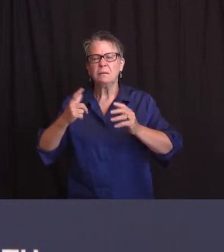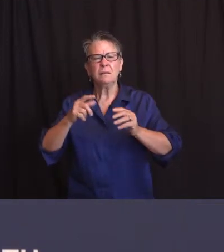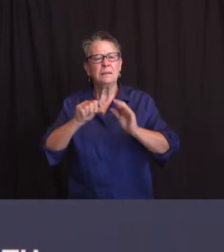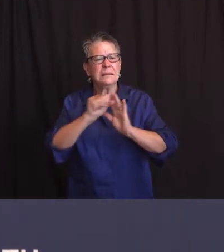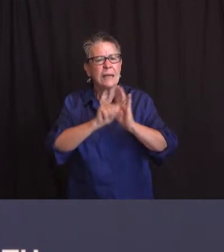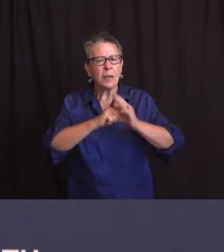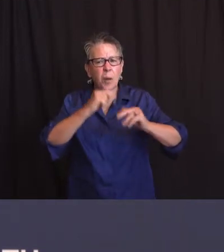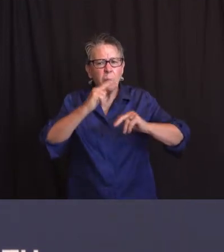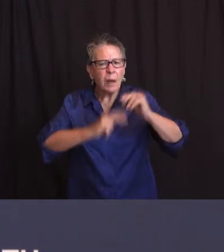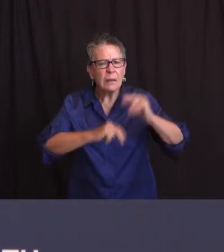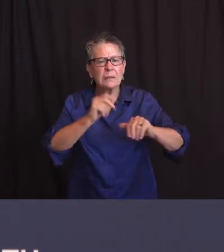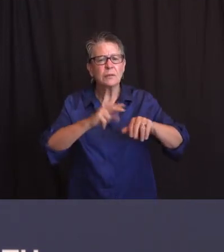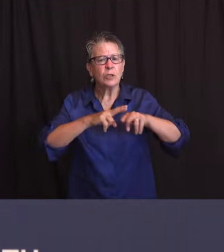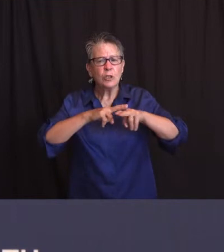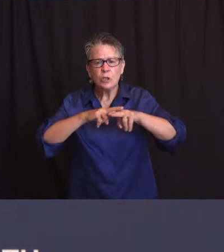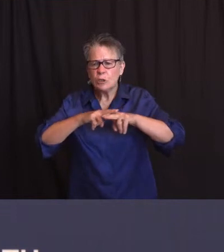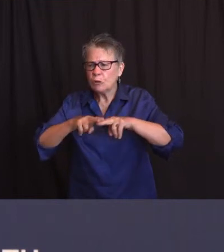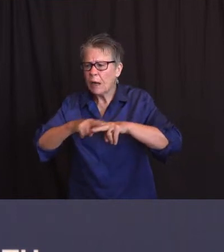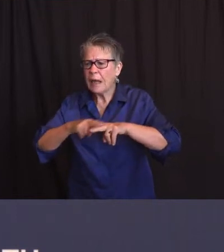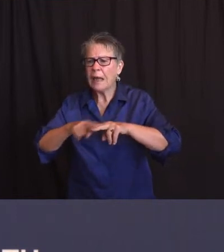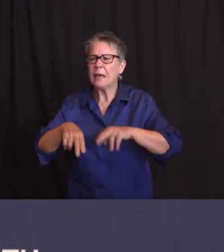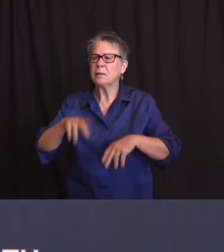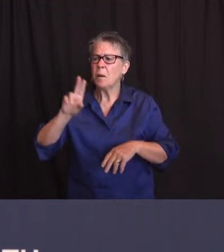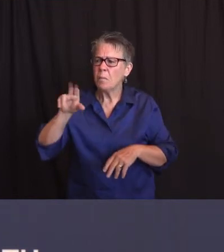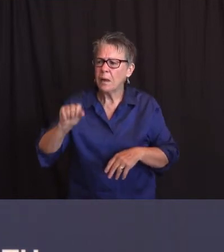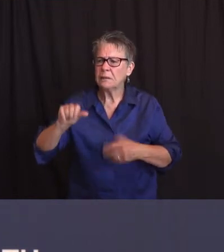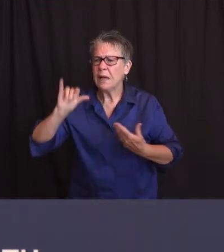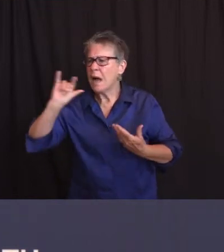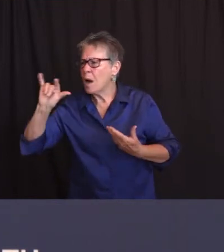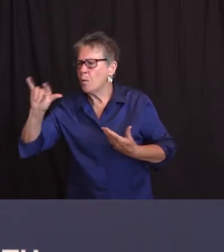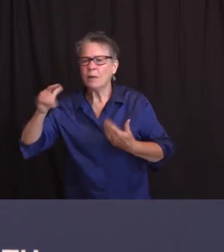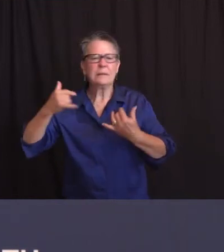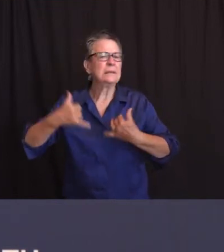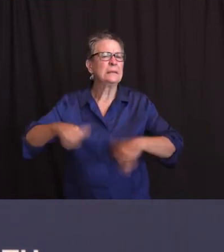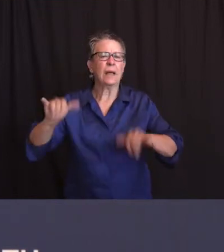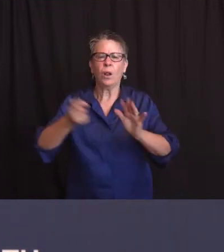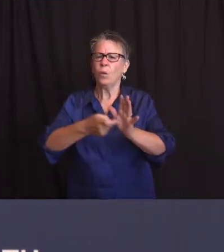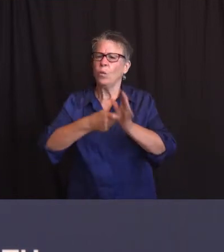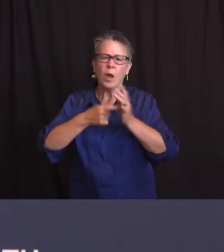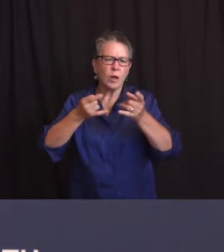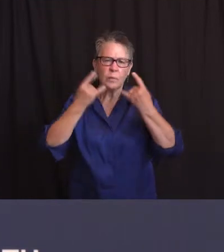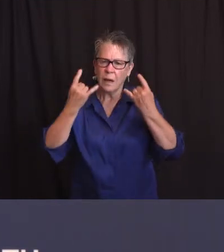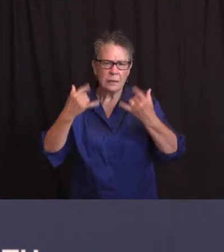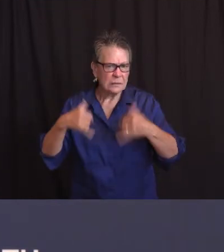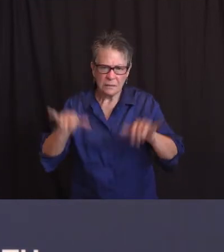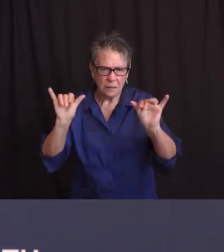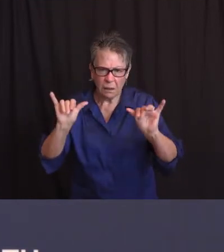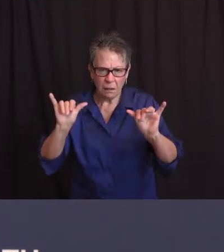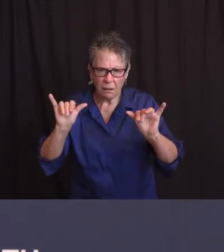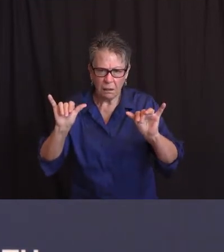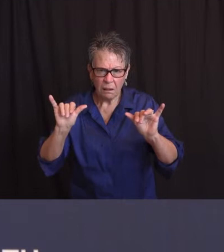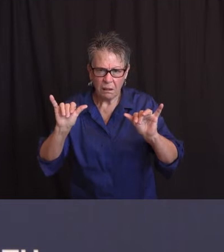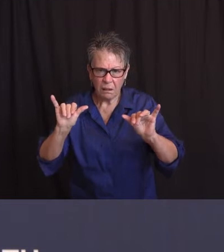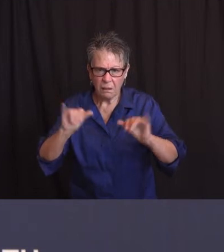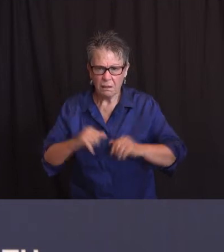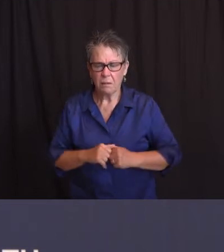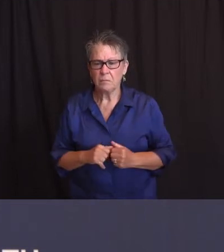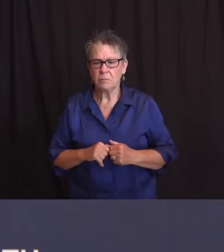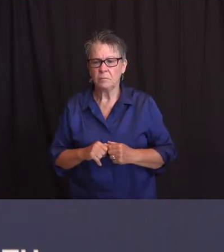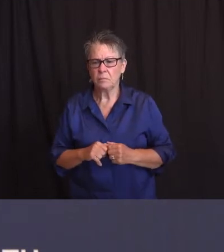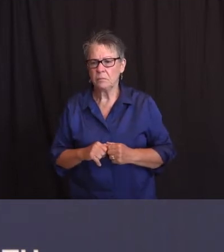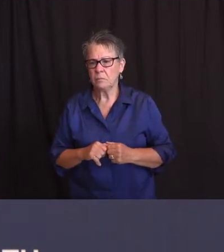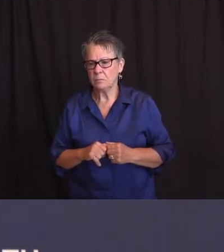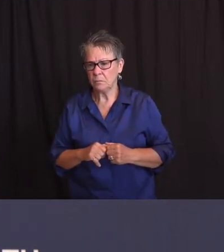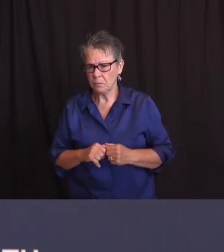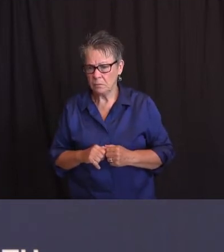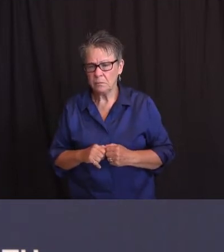prisons, other vulnerable locations. But I was in Newark, Judy, both days this weekend, and Ed, I was struck by